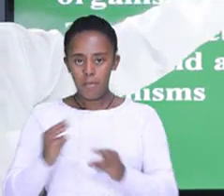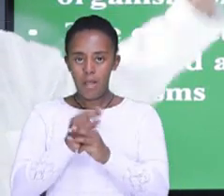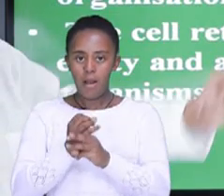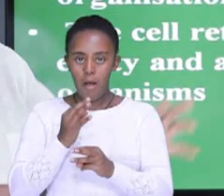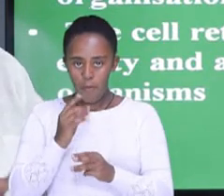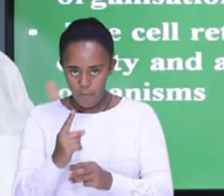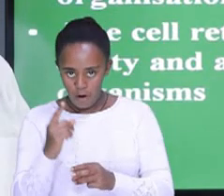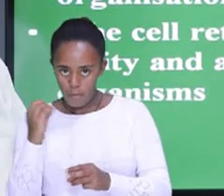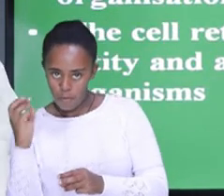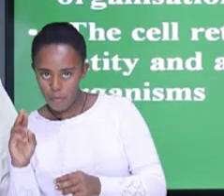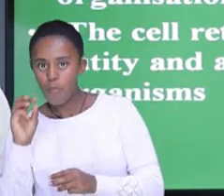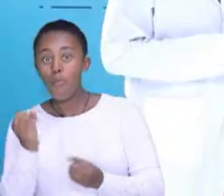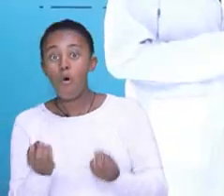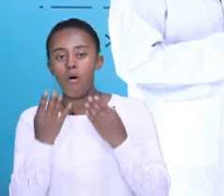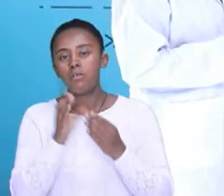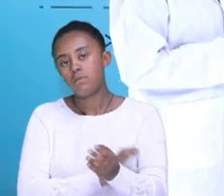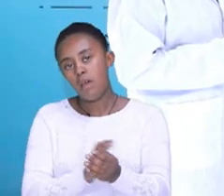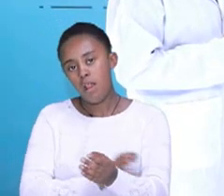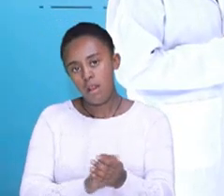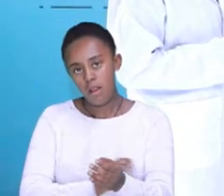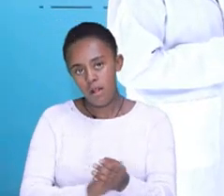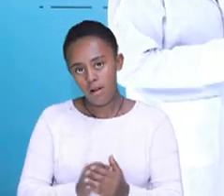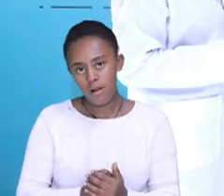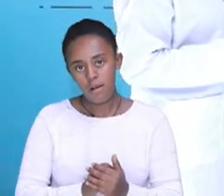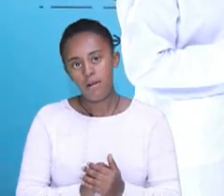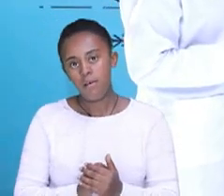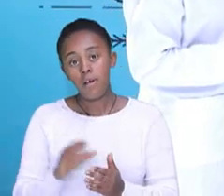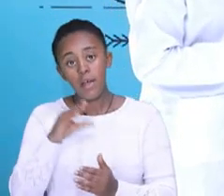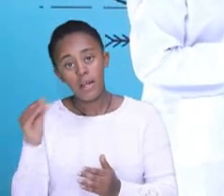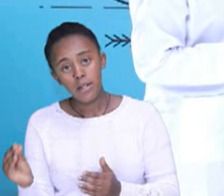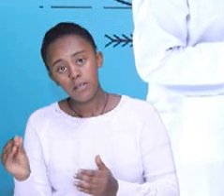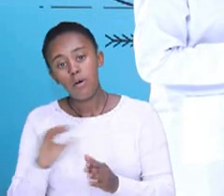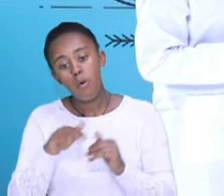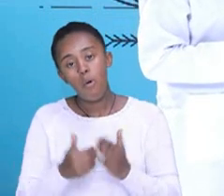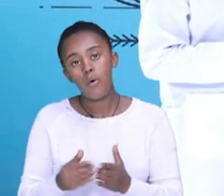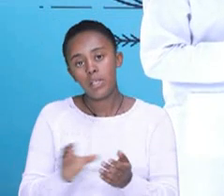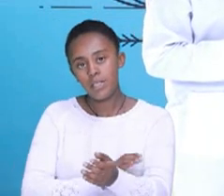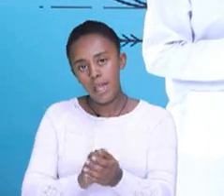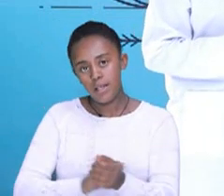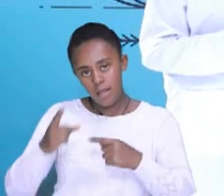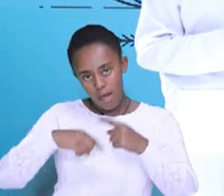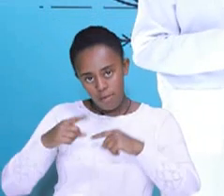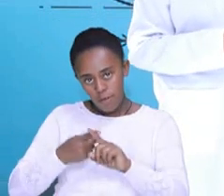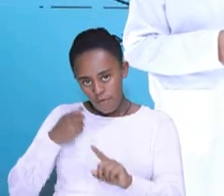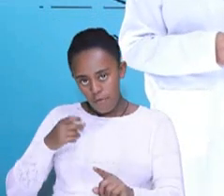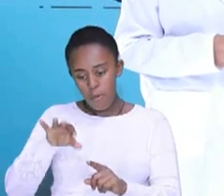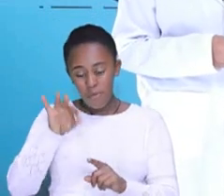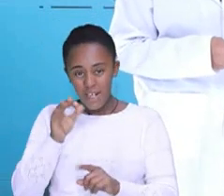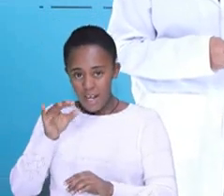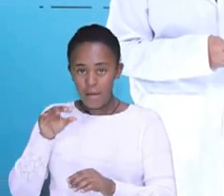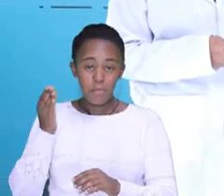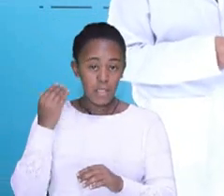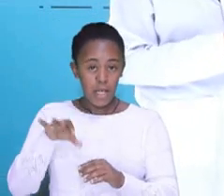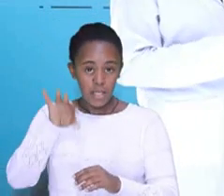up of one or more cells, and all cells come from pre-existing